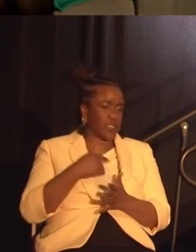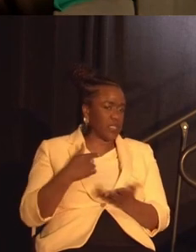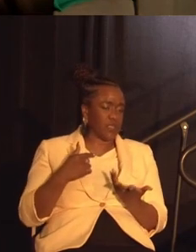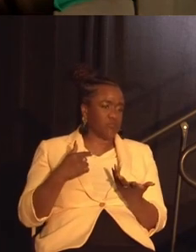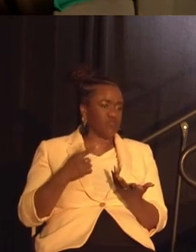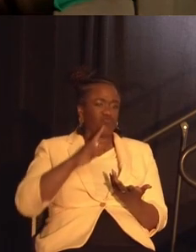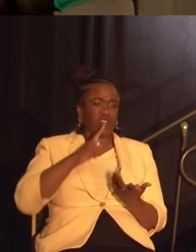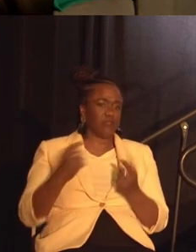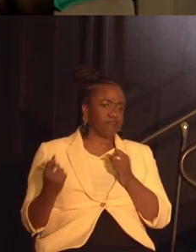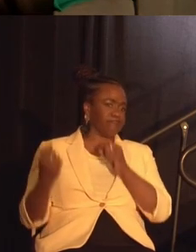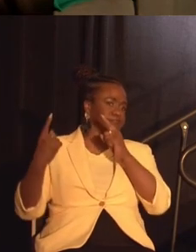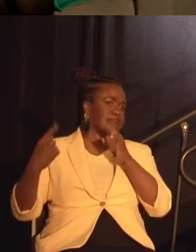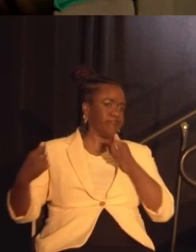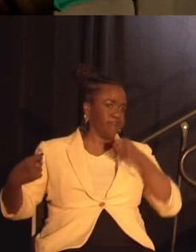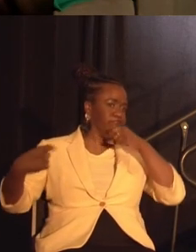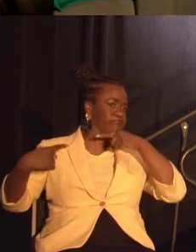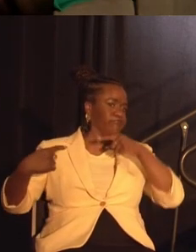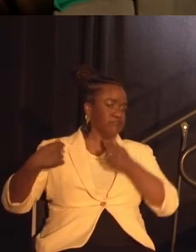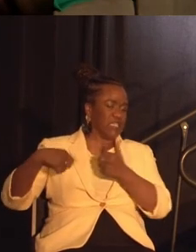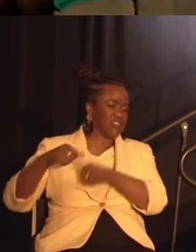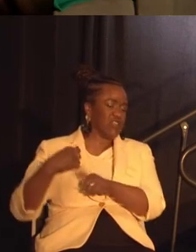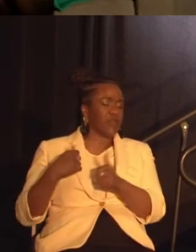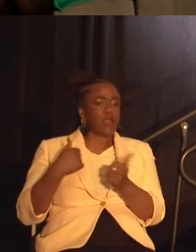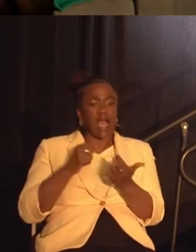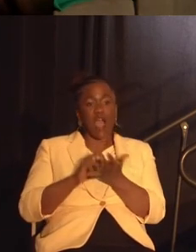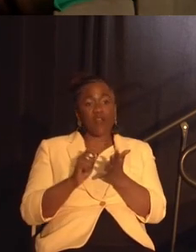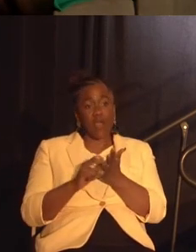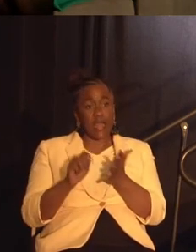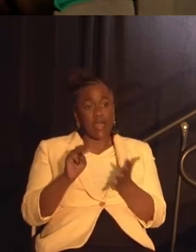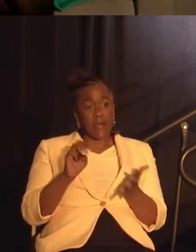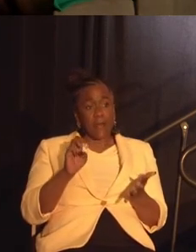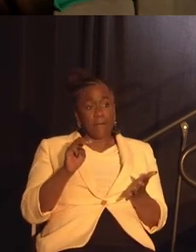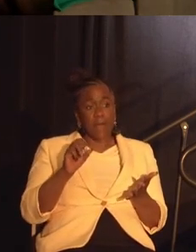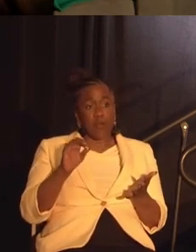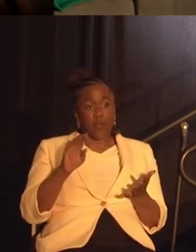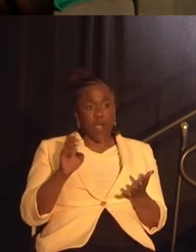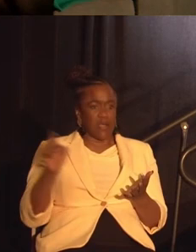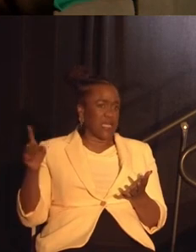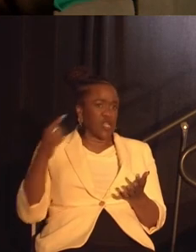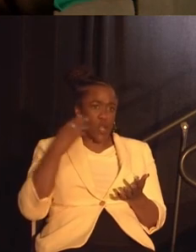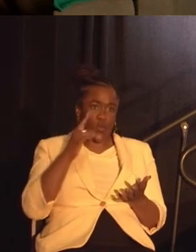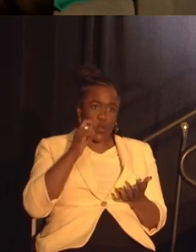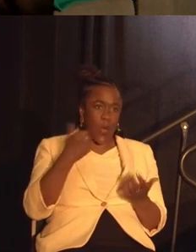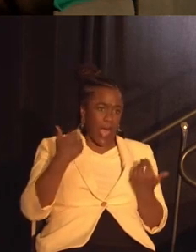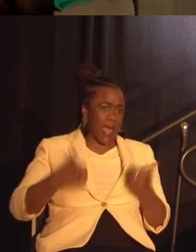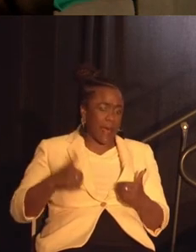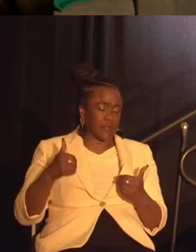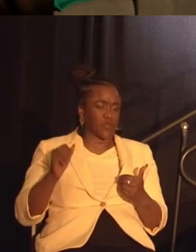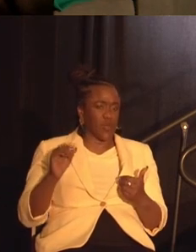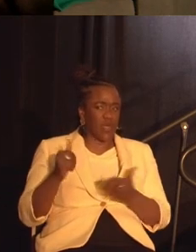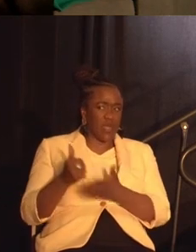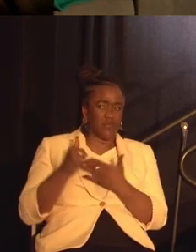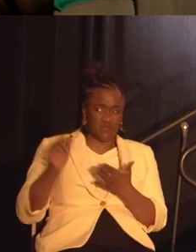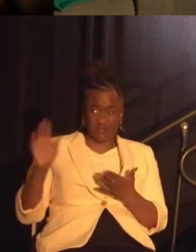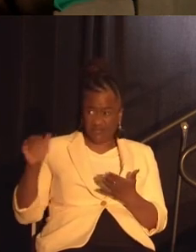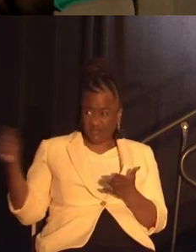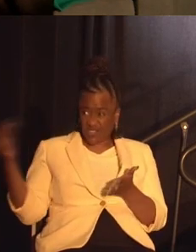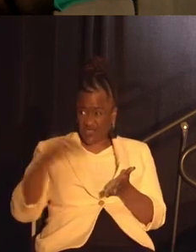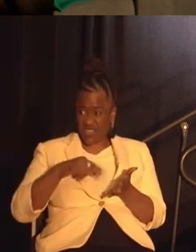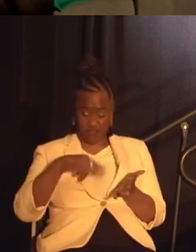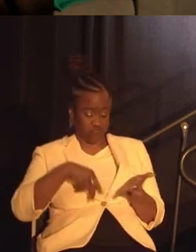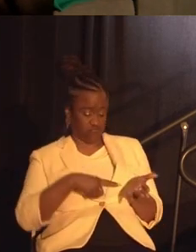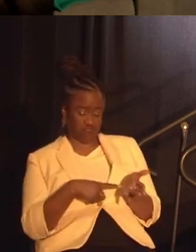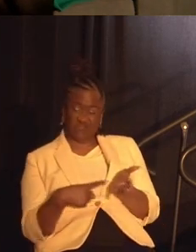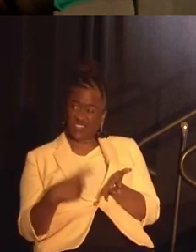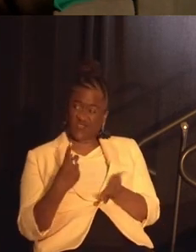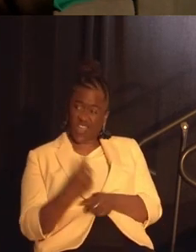and, especially, you know, like, because I write memoir, like, he knows who I am, so it's helpful. I can be like, is this right?